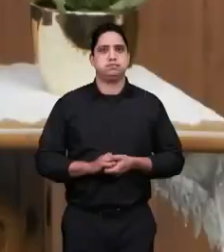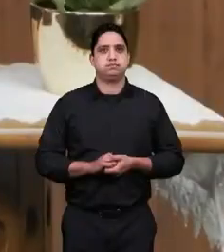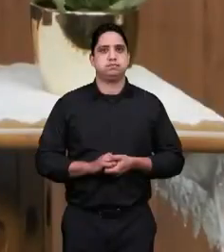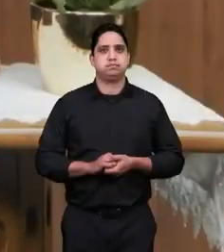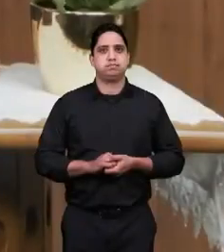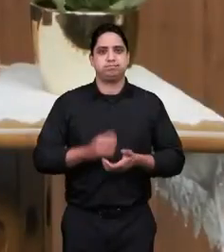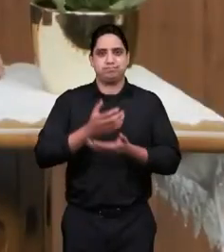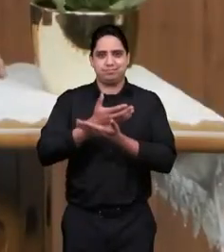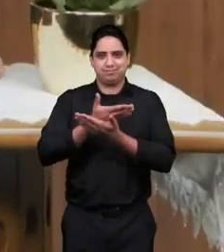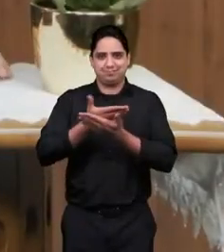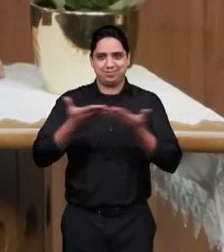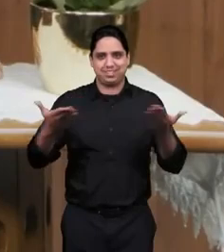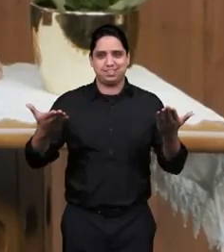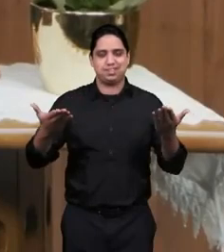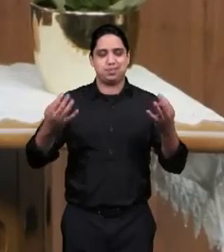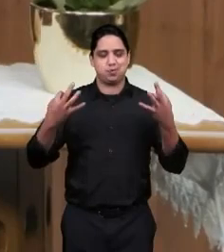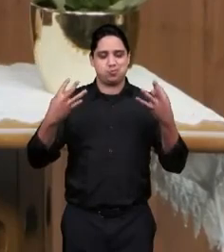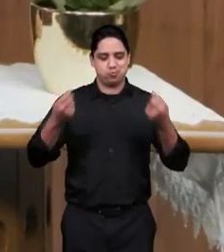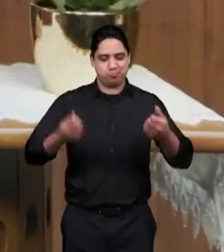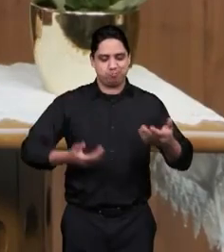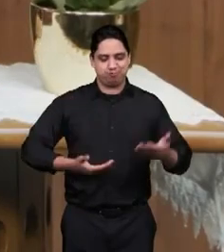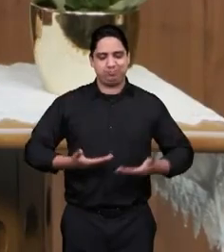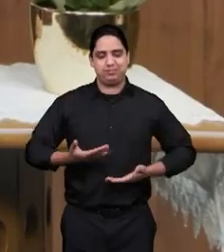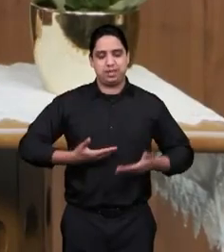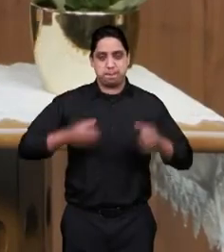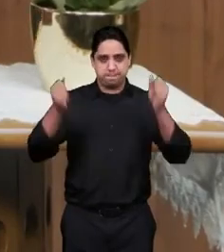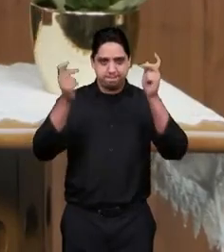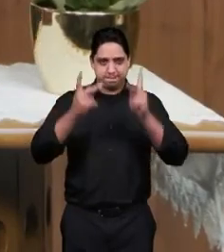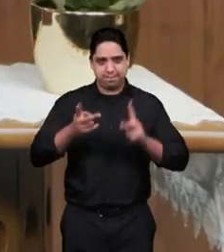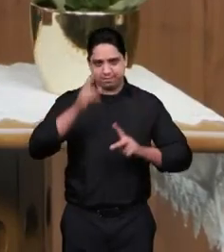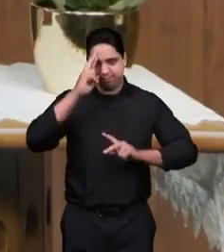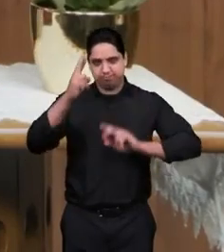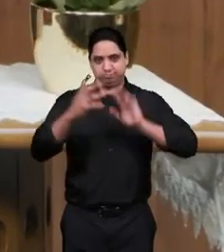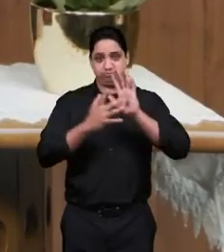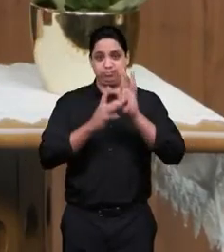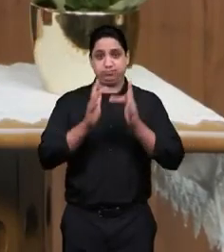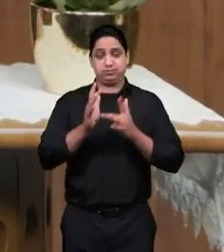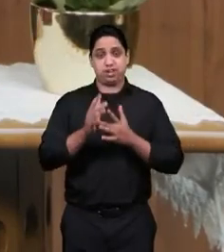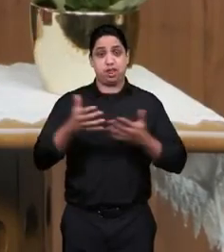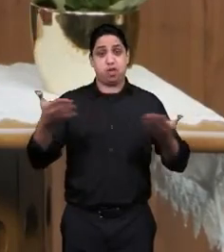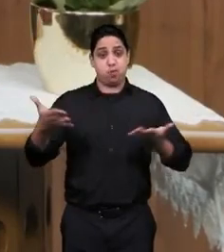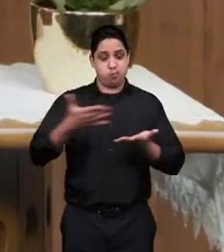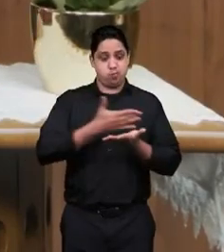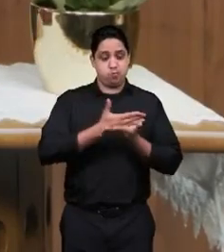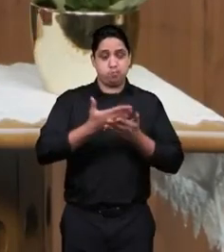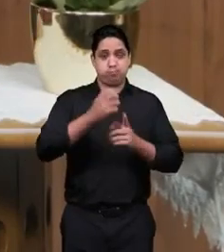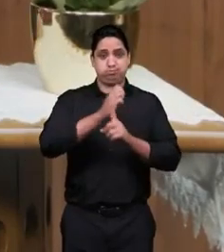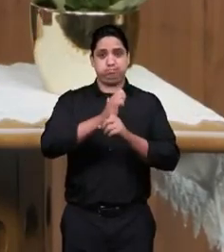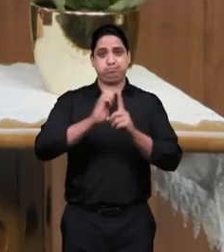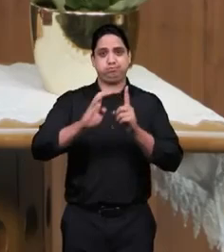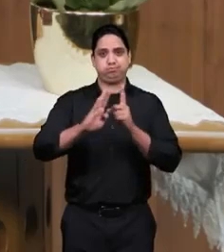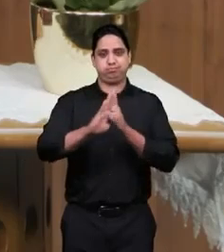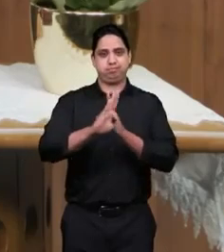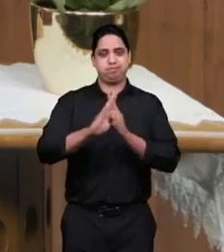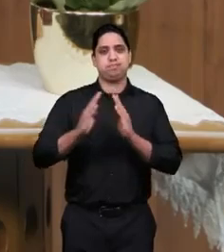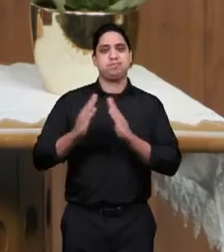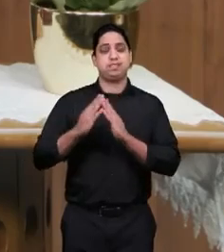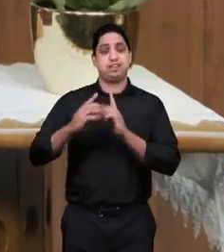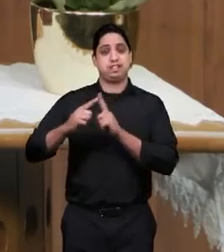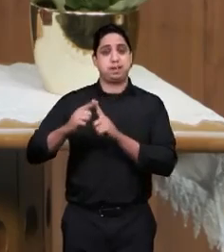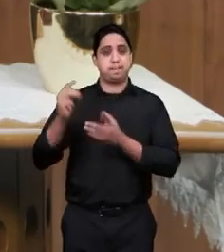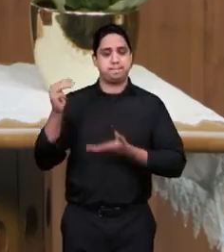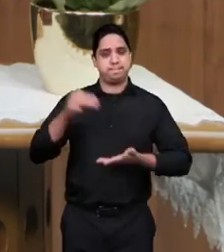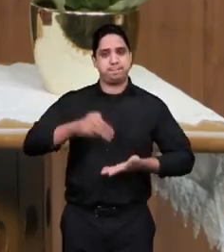I'd like to greet all with the peace of the Lord Jesus. We are beginning now Sunday Bible School of Maranatha Christian